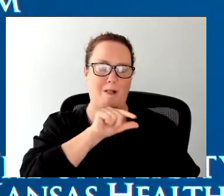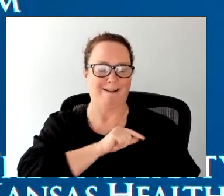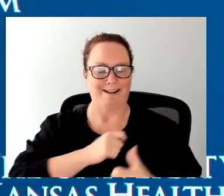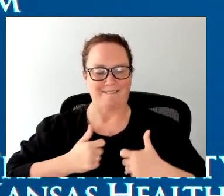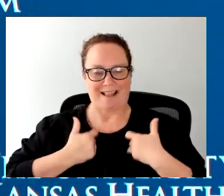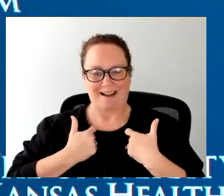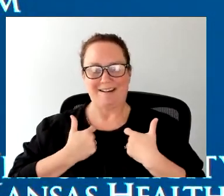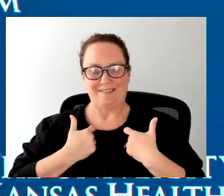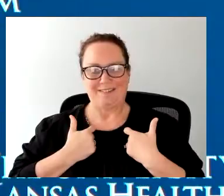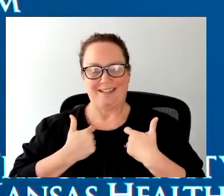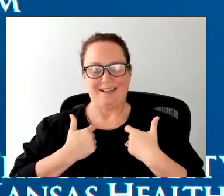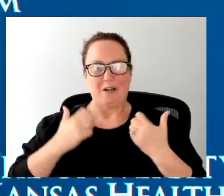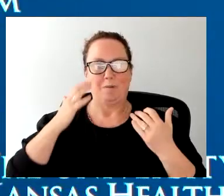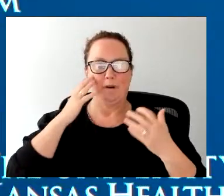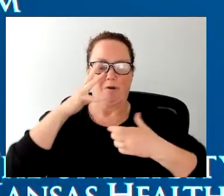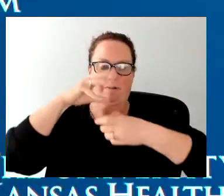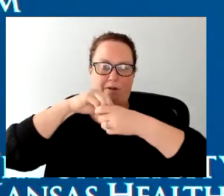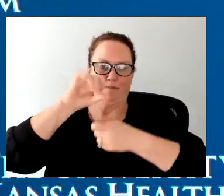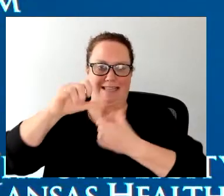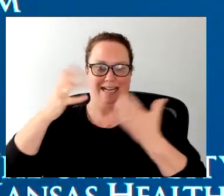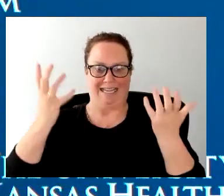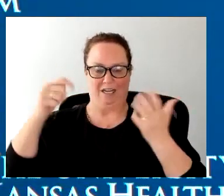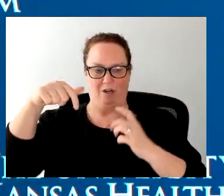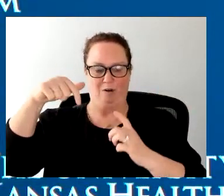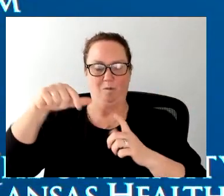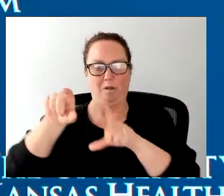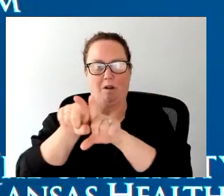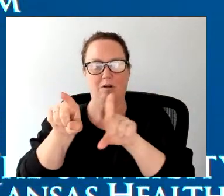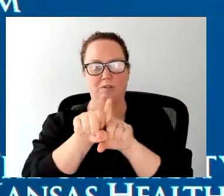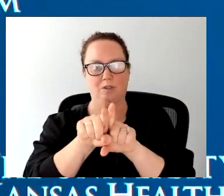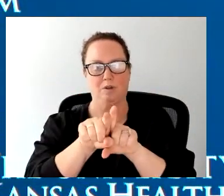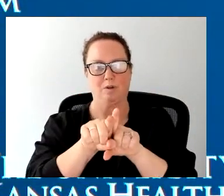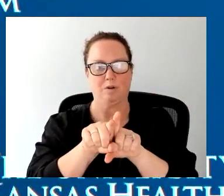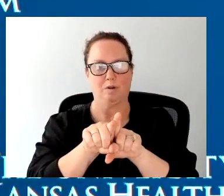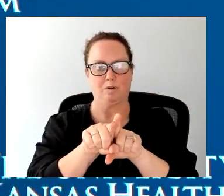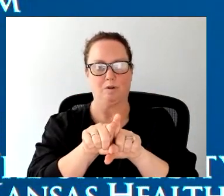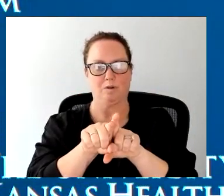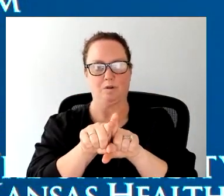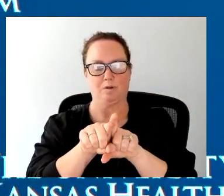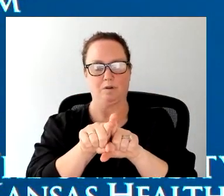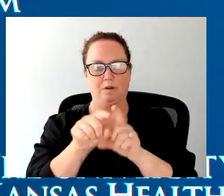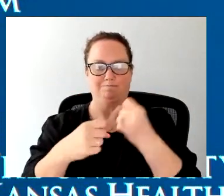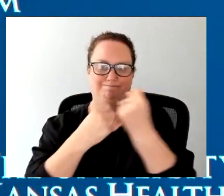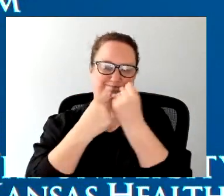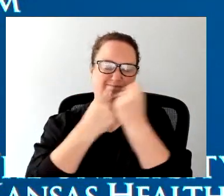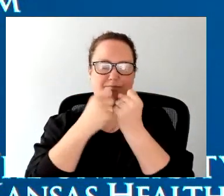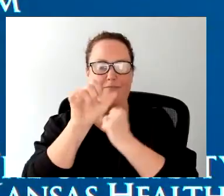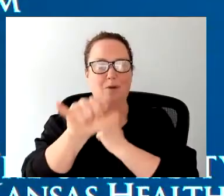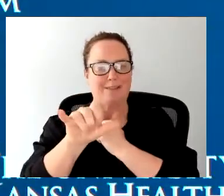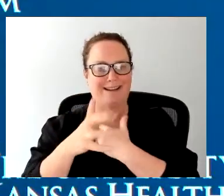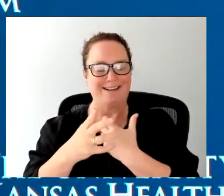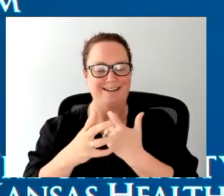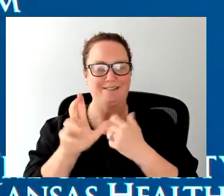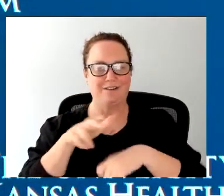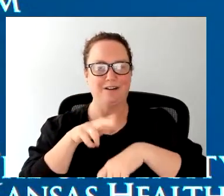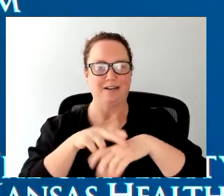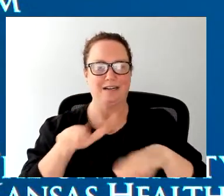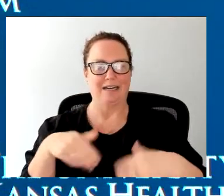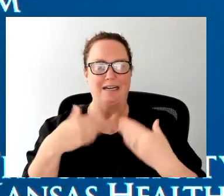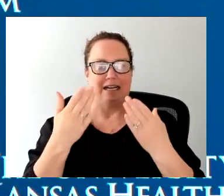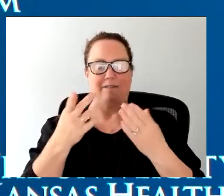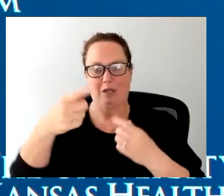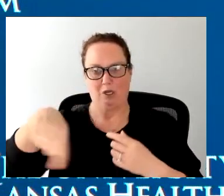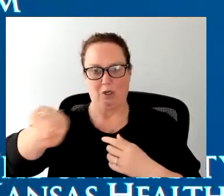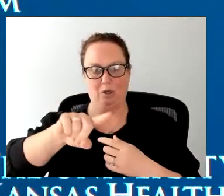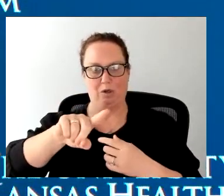we are involved in that here, and we'll also keep endorsing that and also keep giving you,